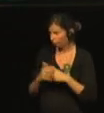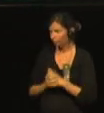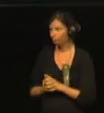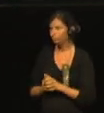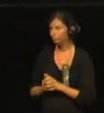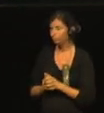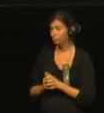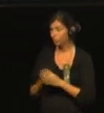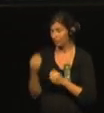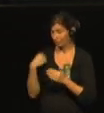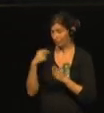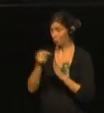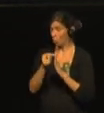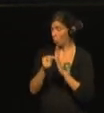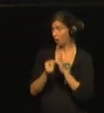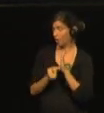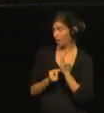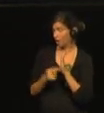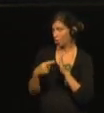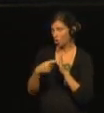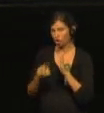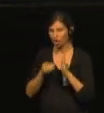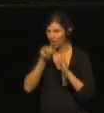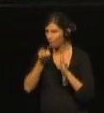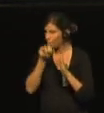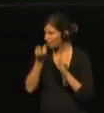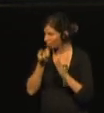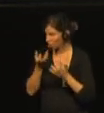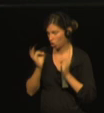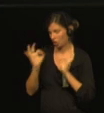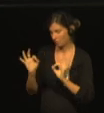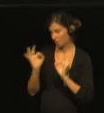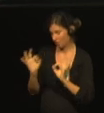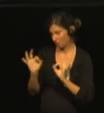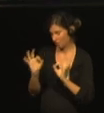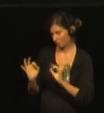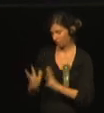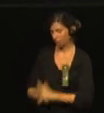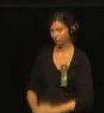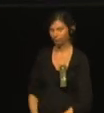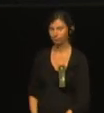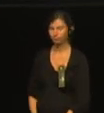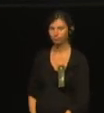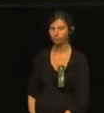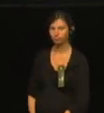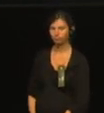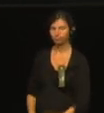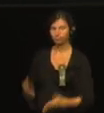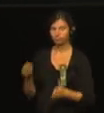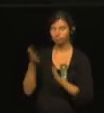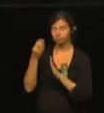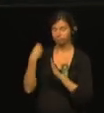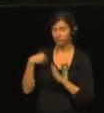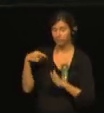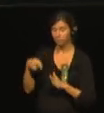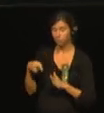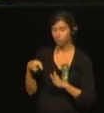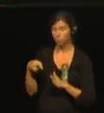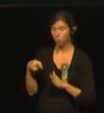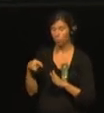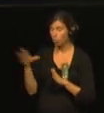to specific information. So All indicators, they refer to